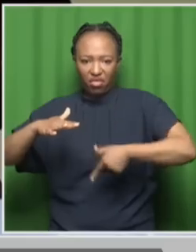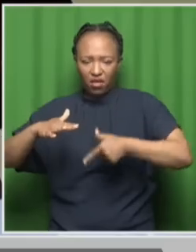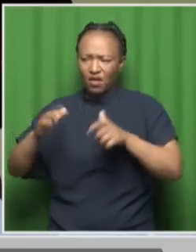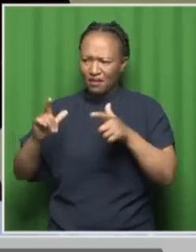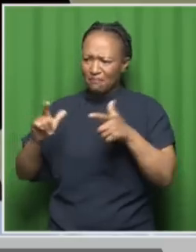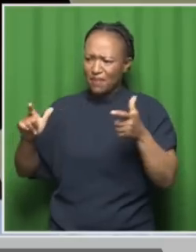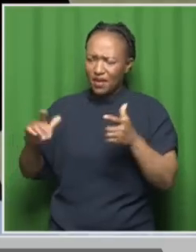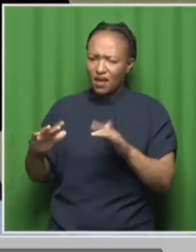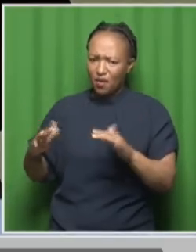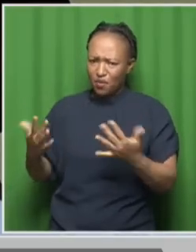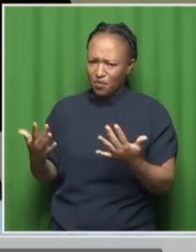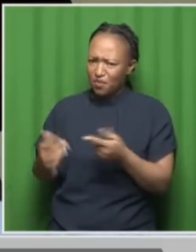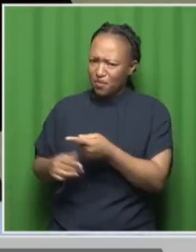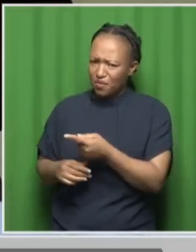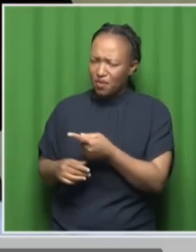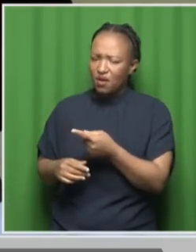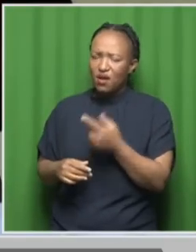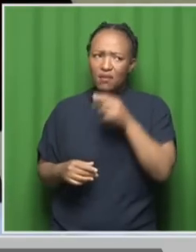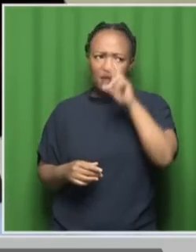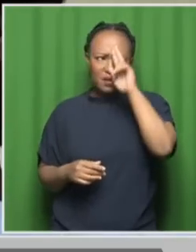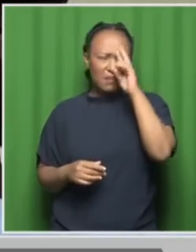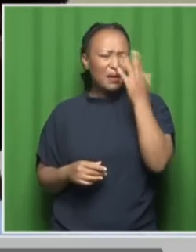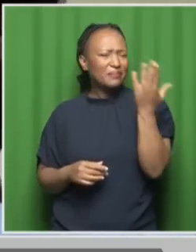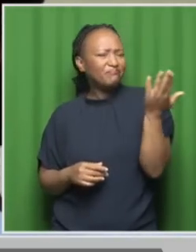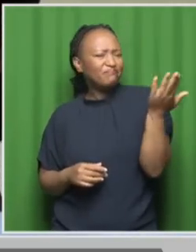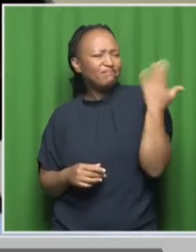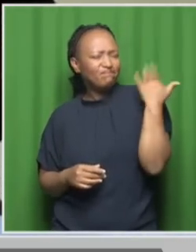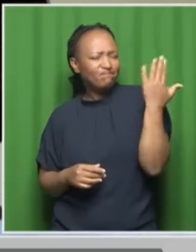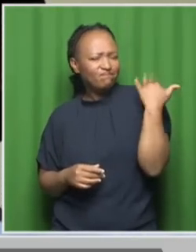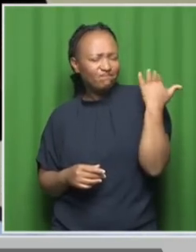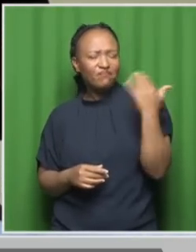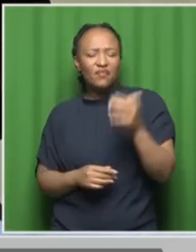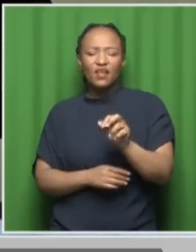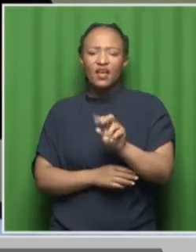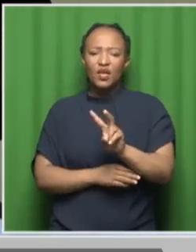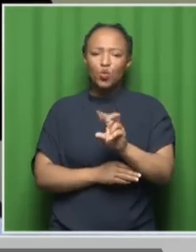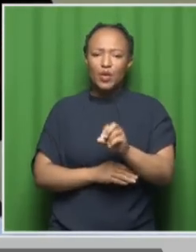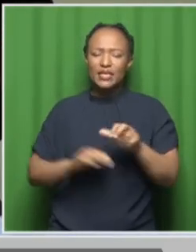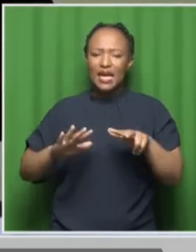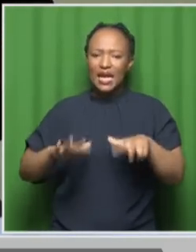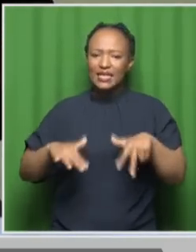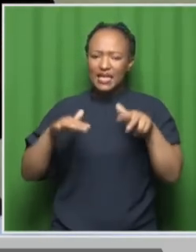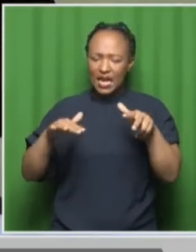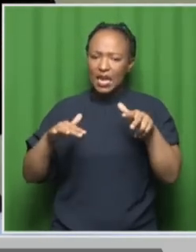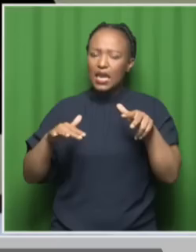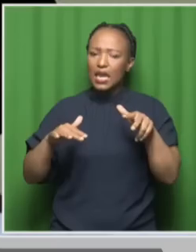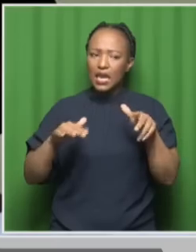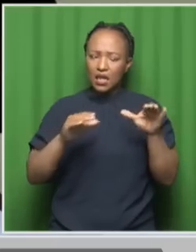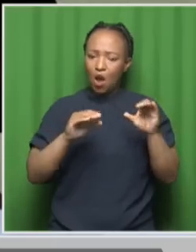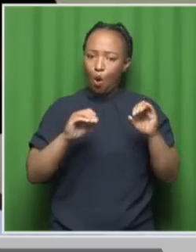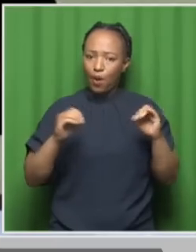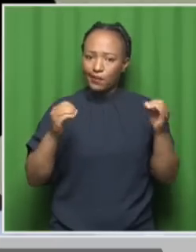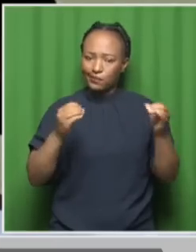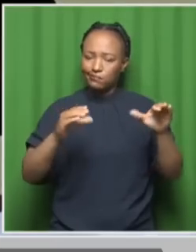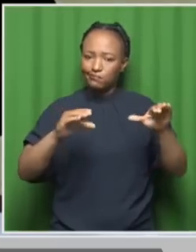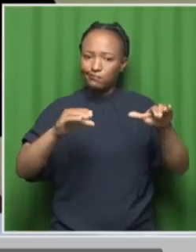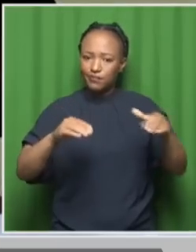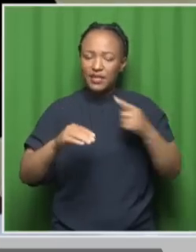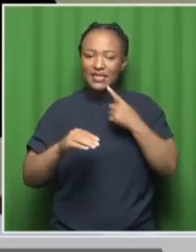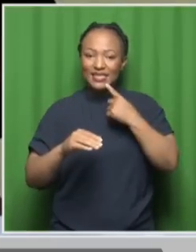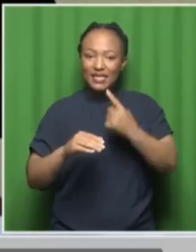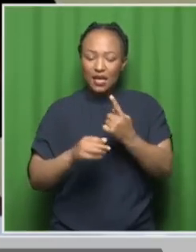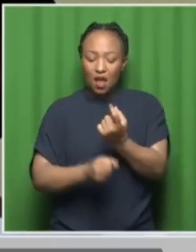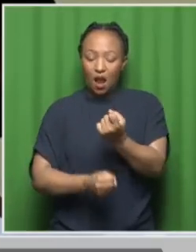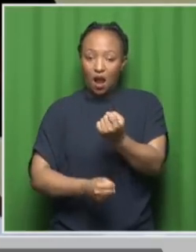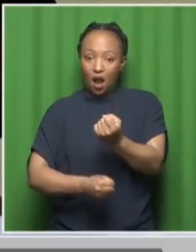correctly, I think it was Benchmarks Foundation back in 2018 or so, they were saying that in Gauteng